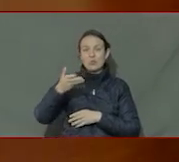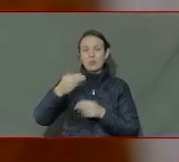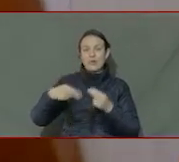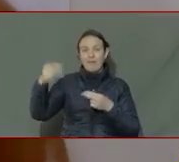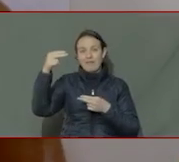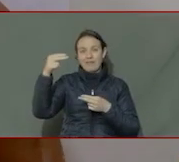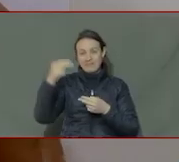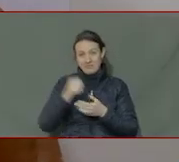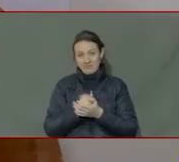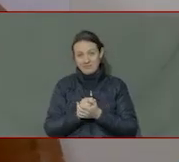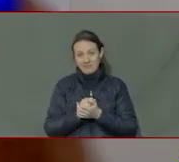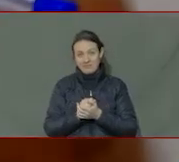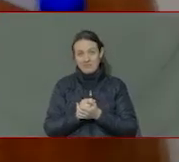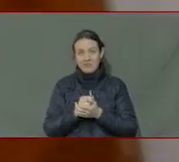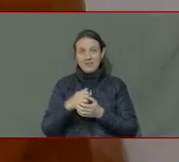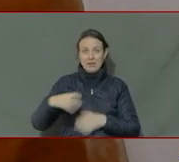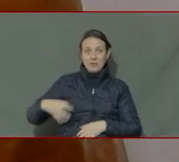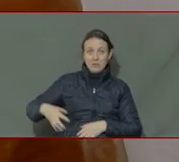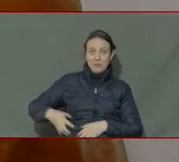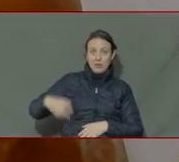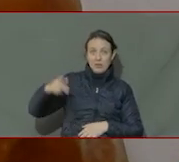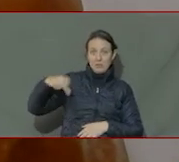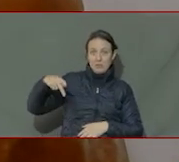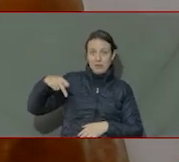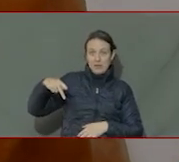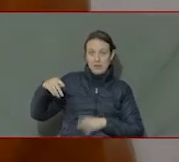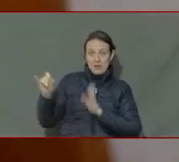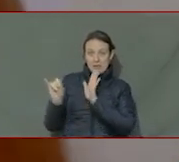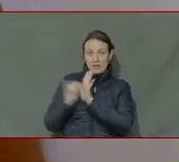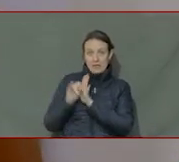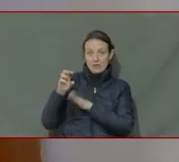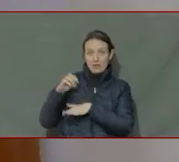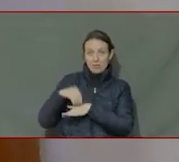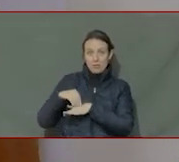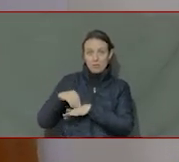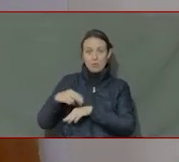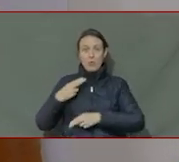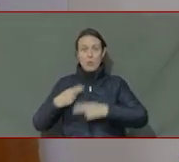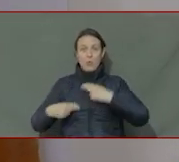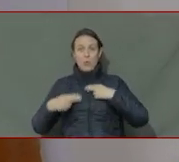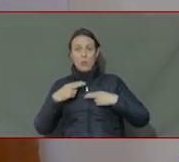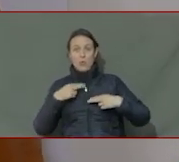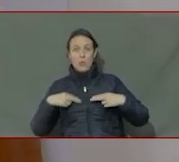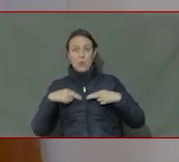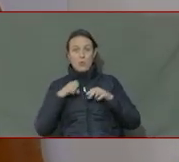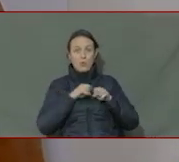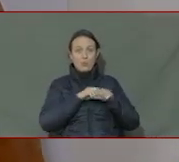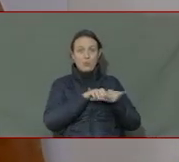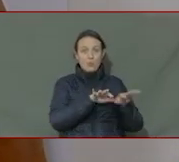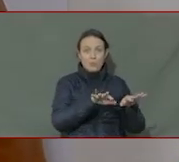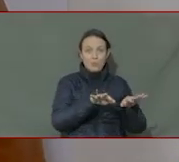Then the pancreas detects the problem and releases a hormone. What did you say is that hormone?